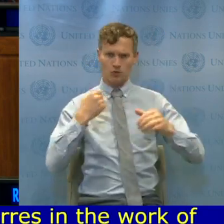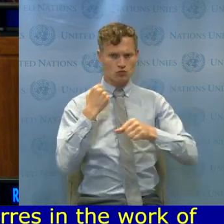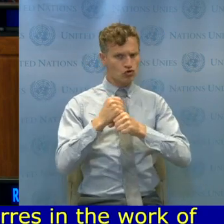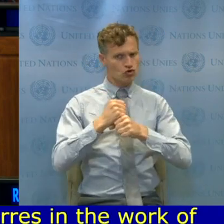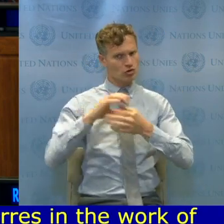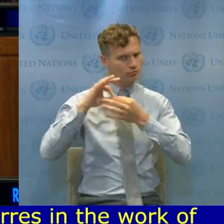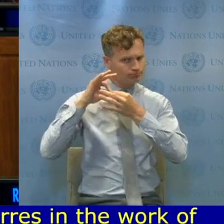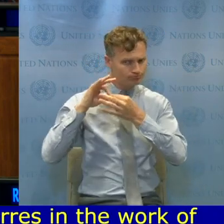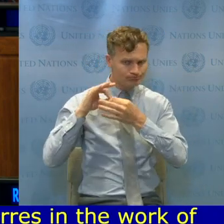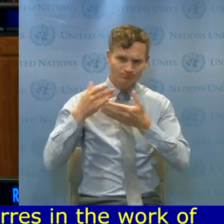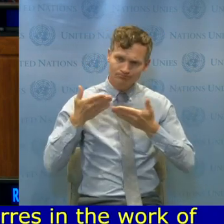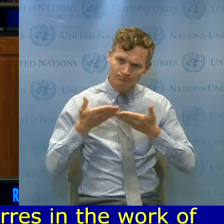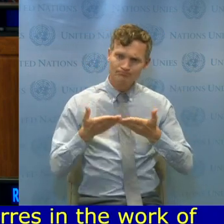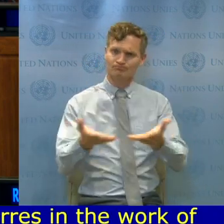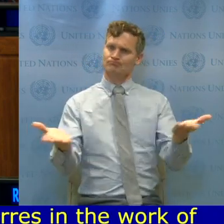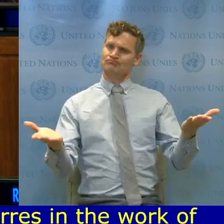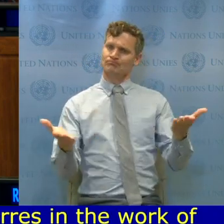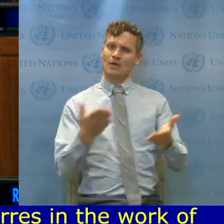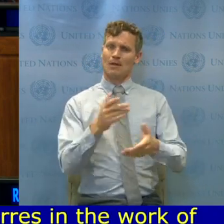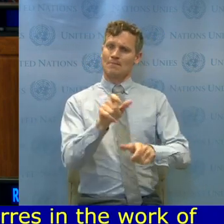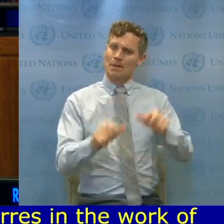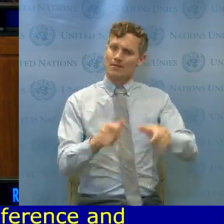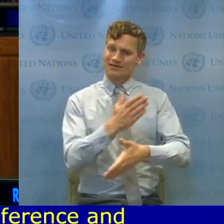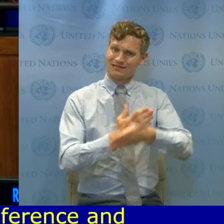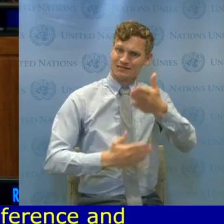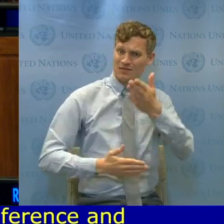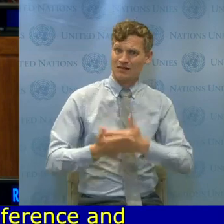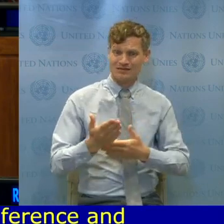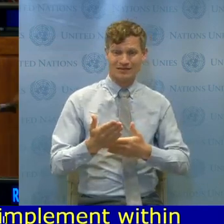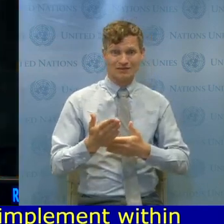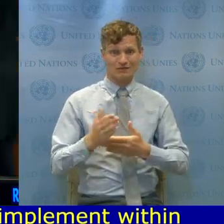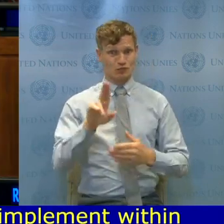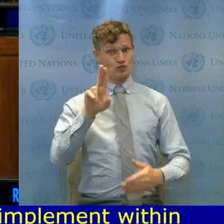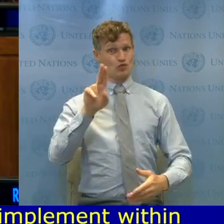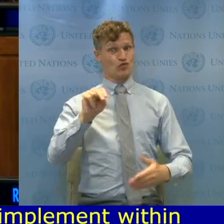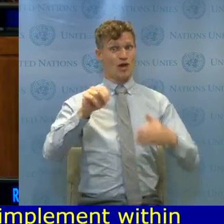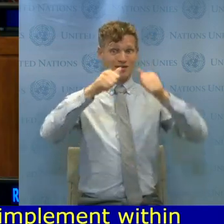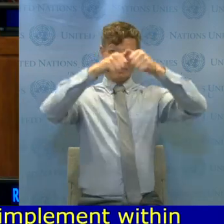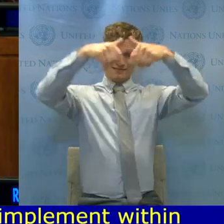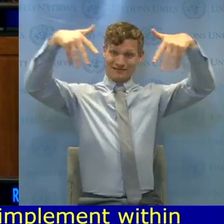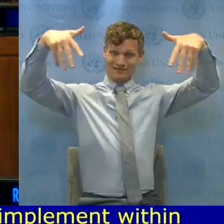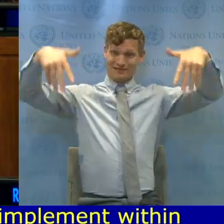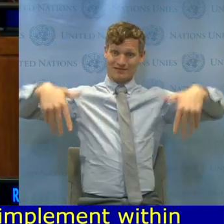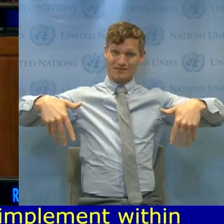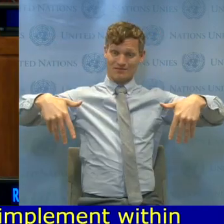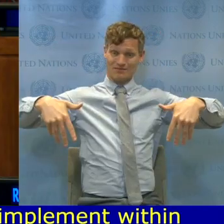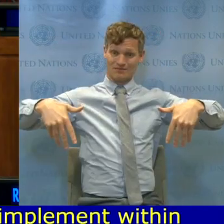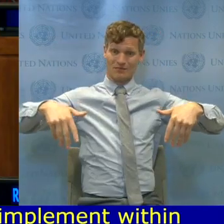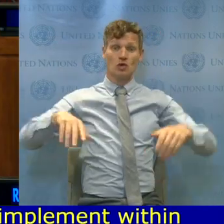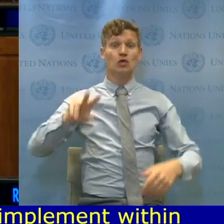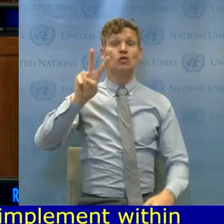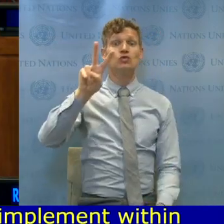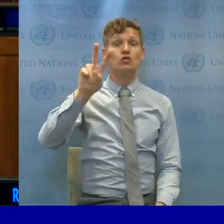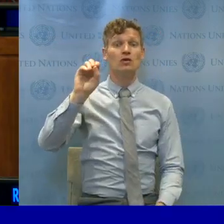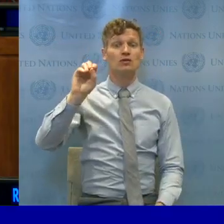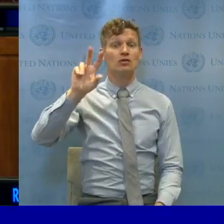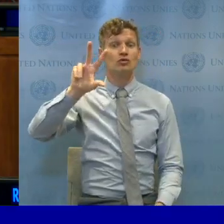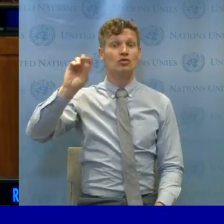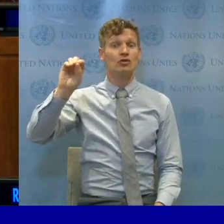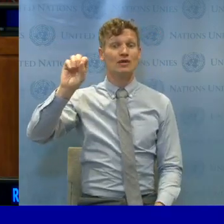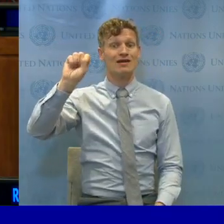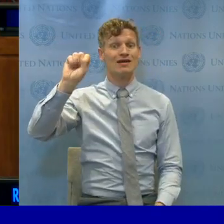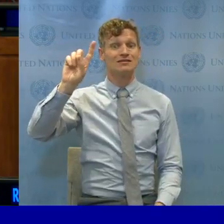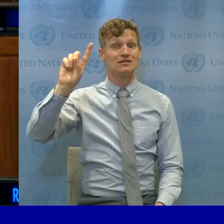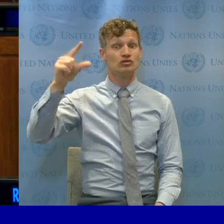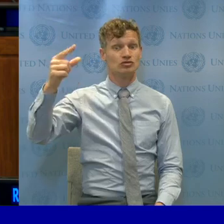through 2030 Agenda, we committed to leave no one behind by putting people's dignity and well-being at the